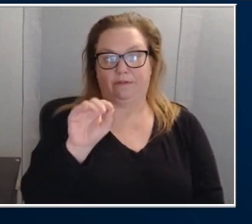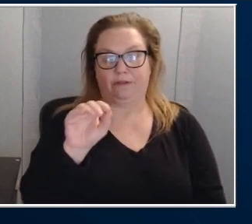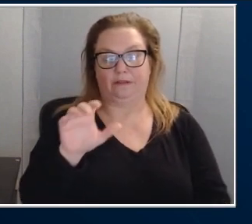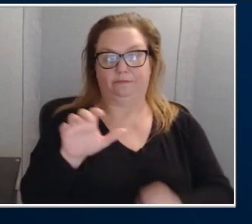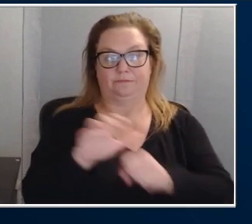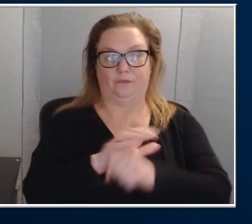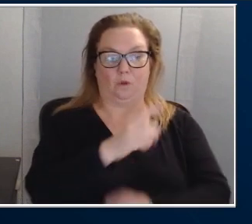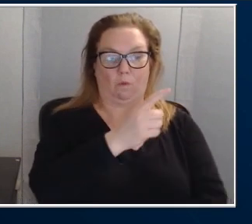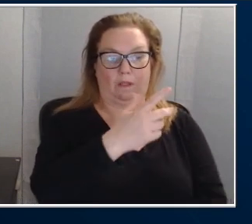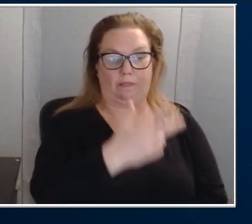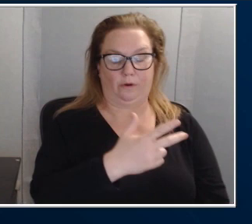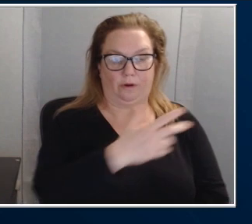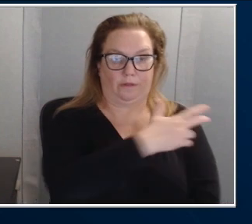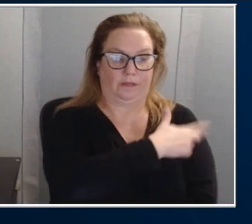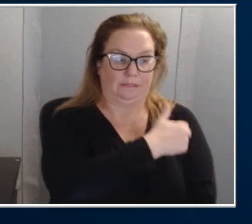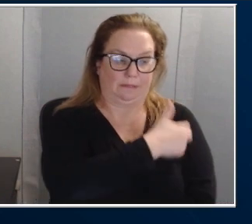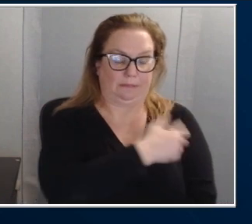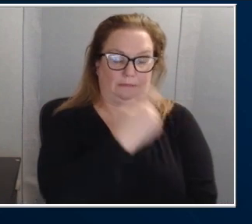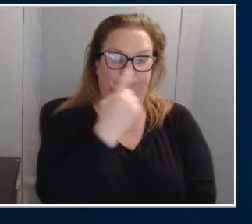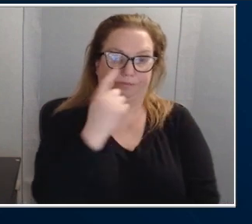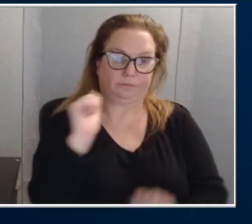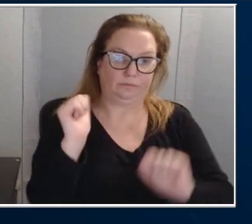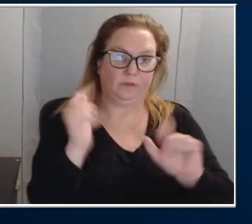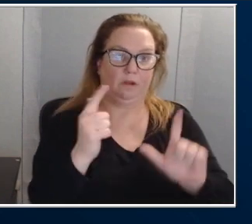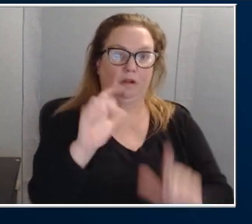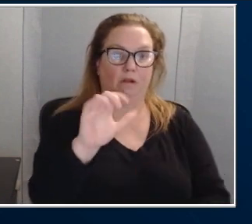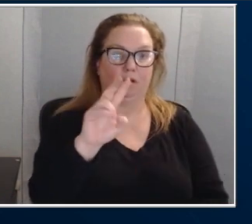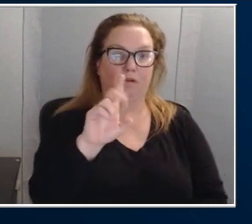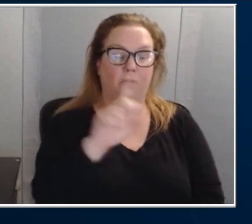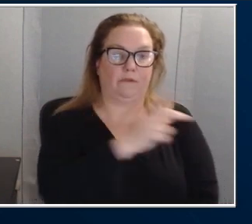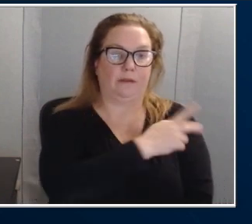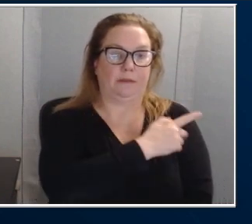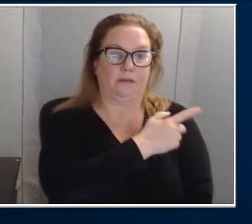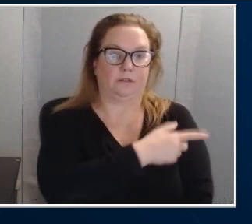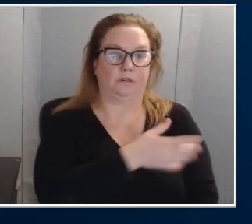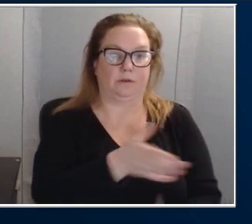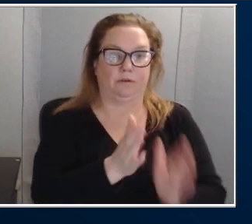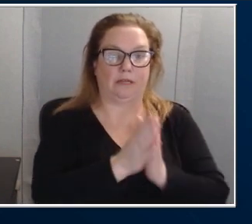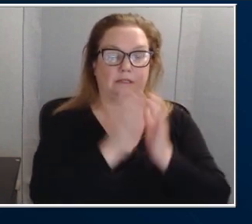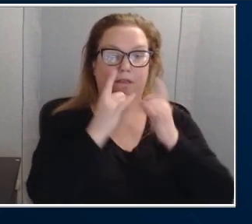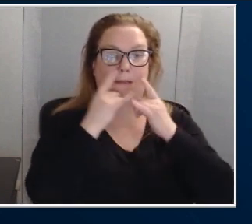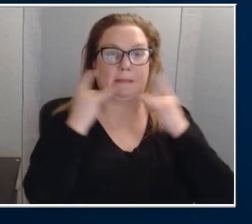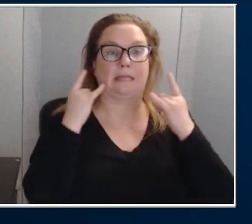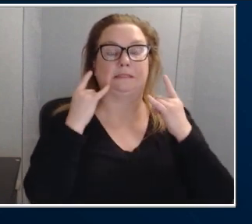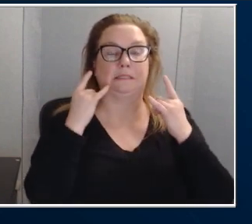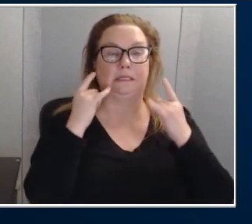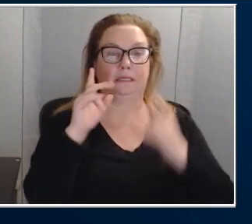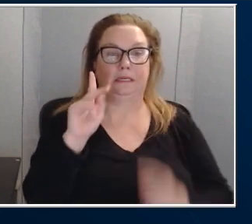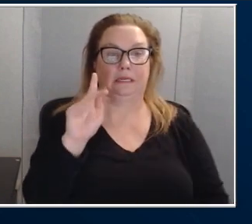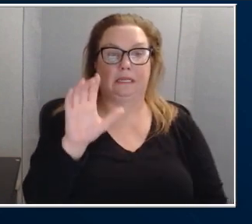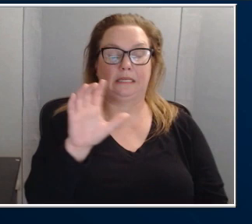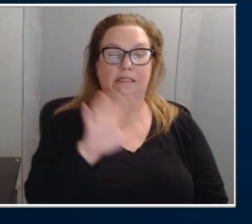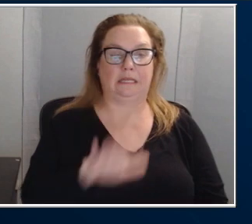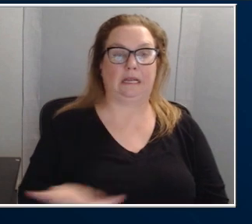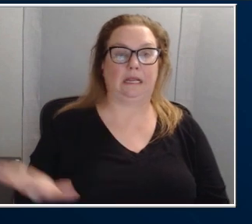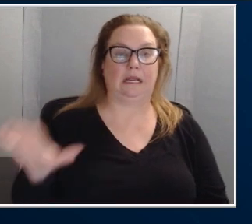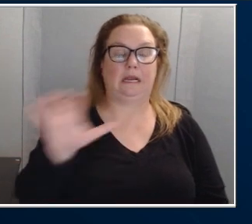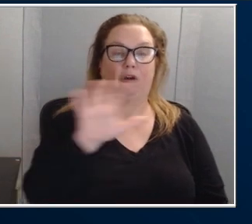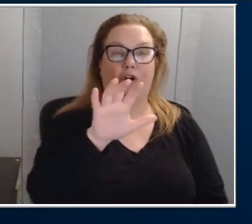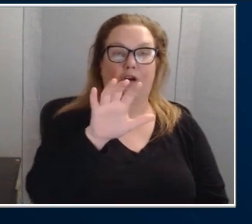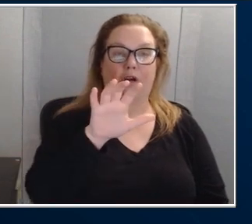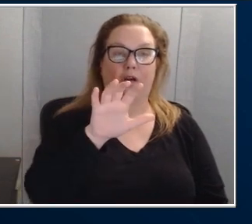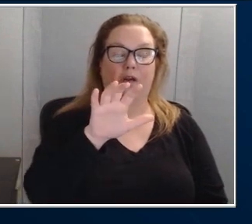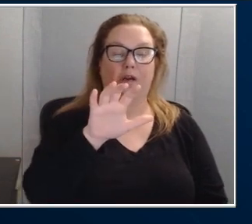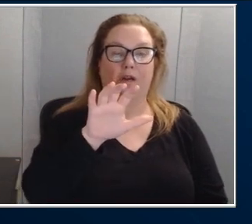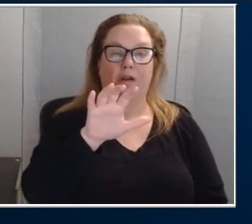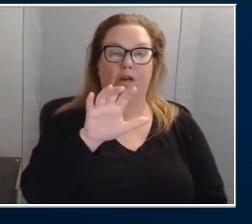entire hospital full of nothing but COVID. Yeah. And we were asking people to put the masks back on. And fortunately, Kansas City metropolitan area and the Core 4 rallied,